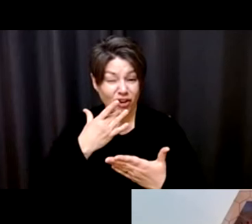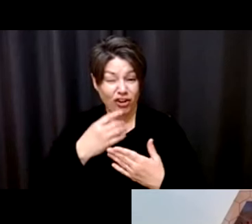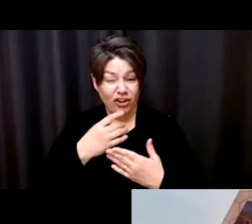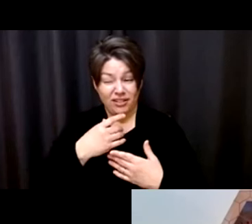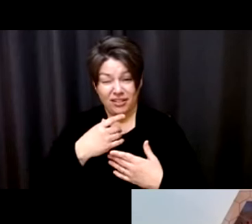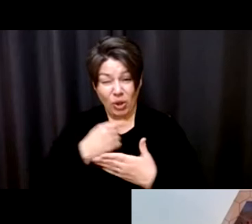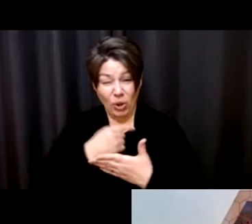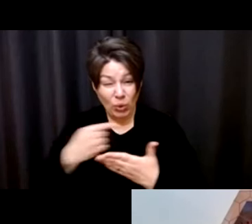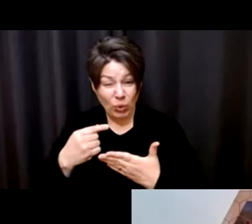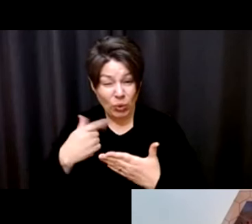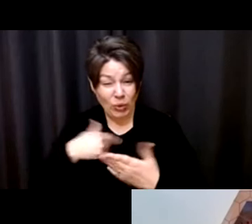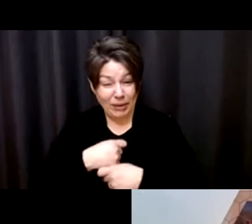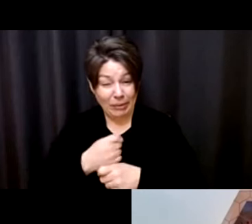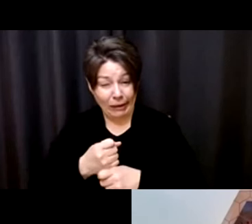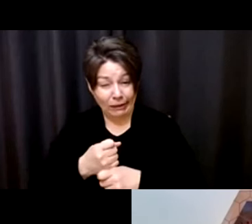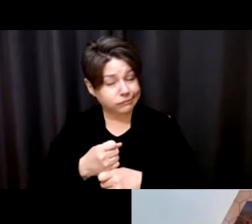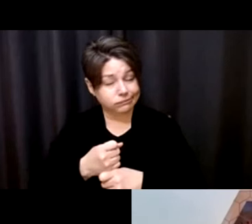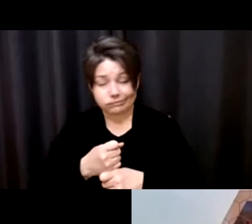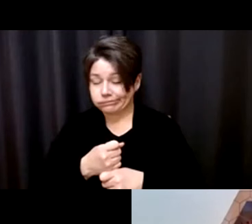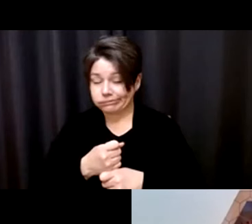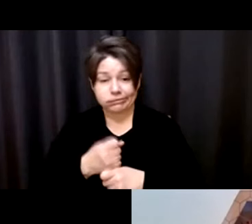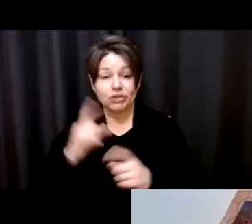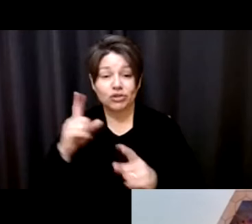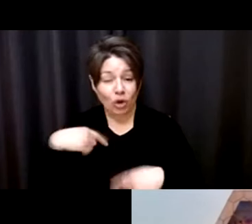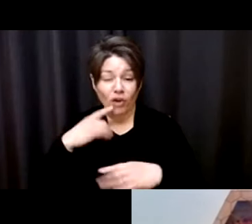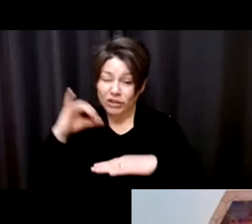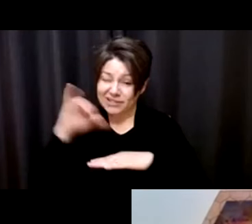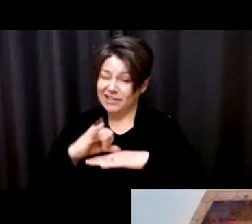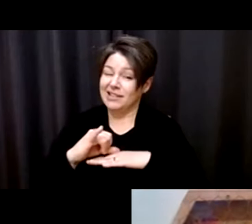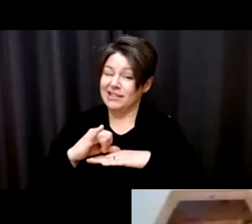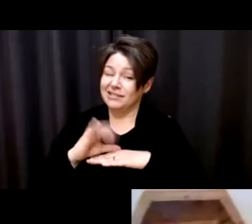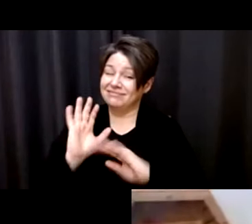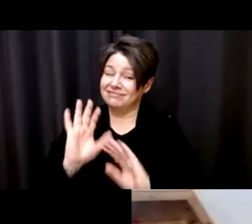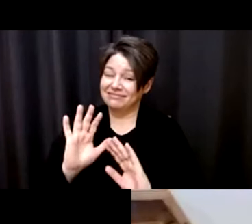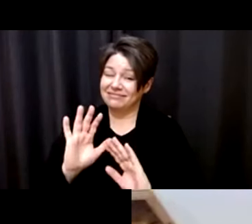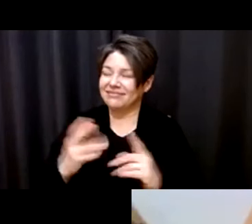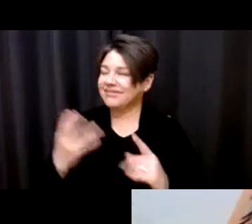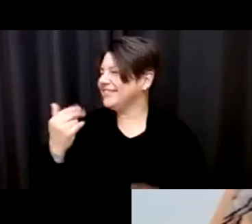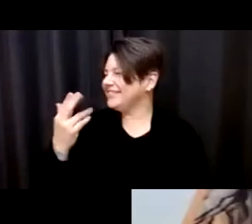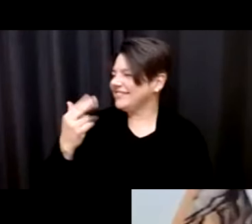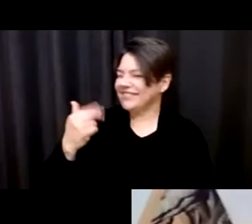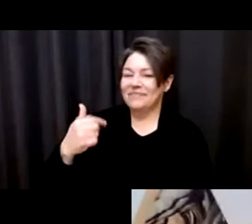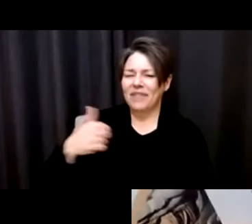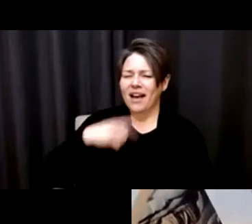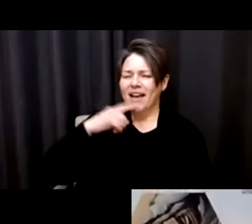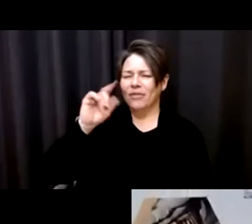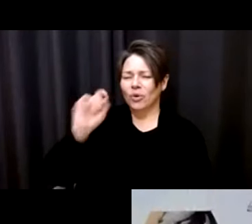person-made glue. So far, so good. So I actually have a question